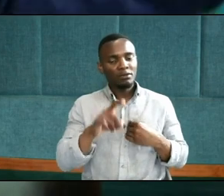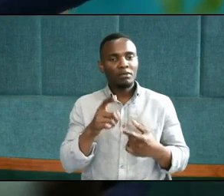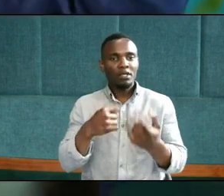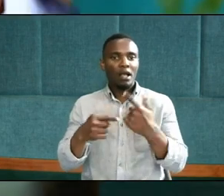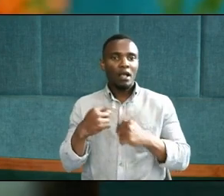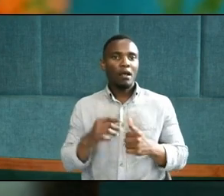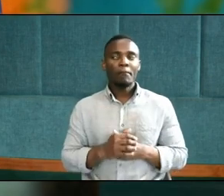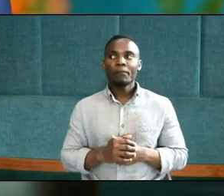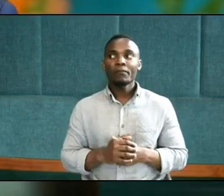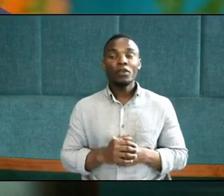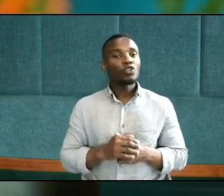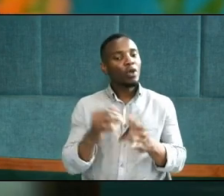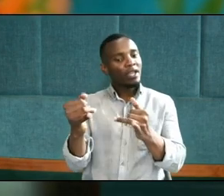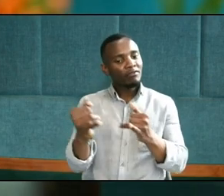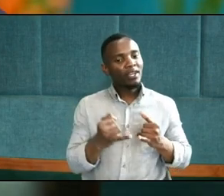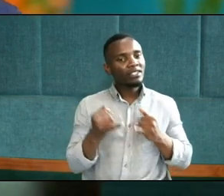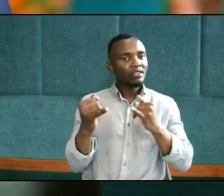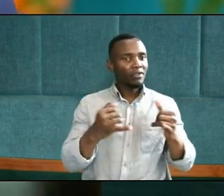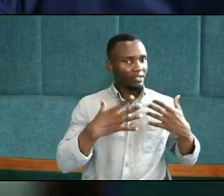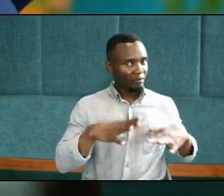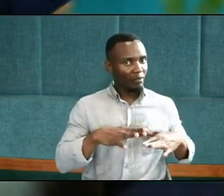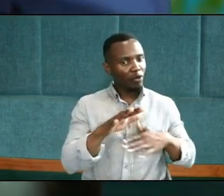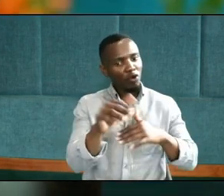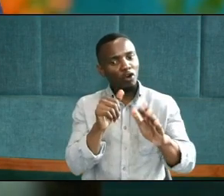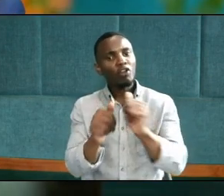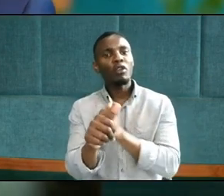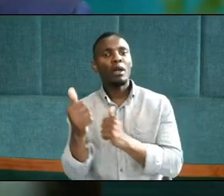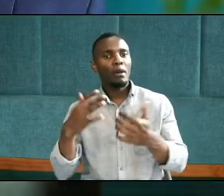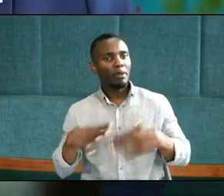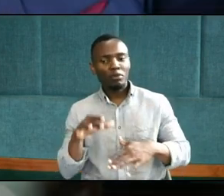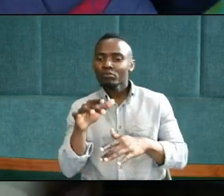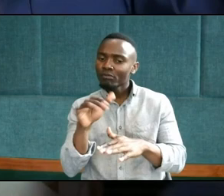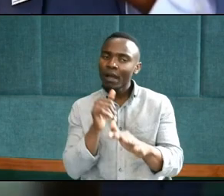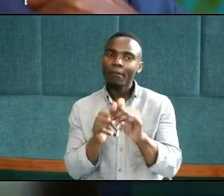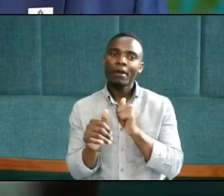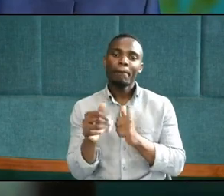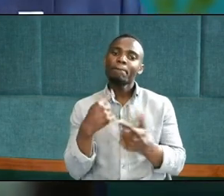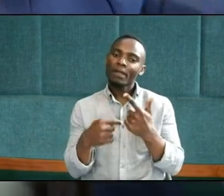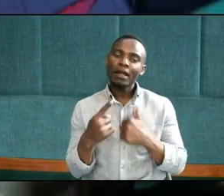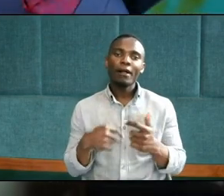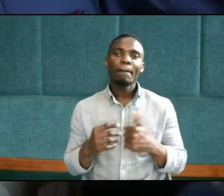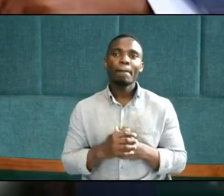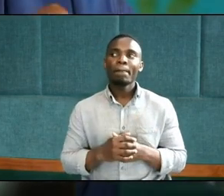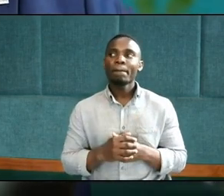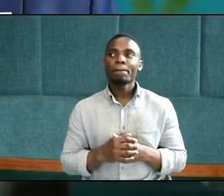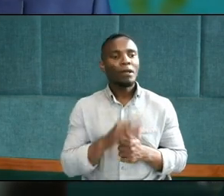come. You extend the invitation. You have come, call others. Come. Injo, injo, bika.